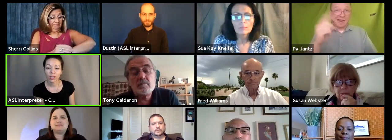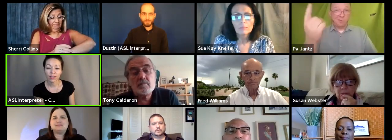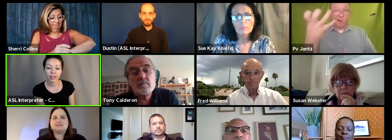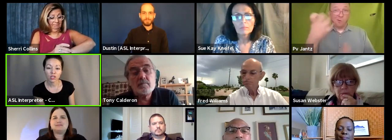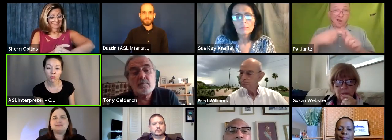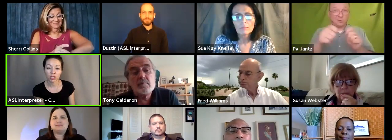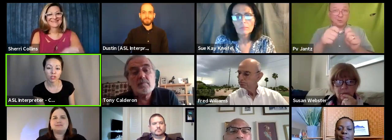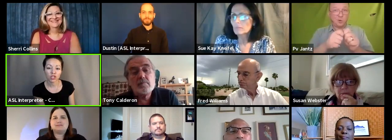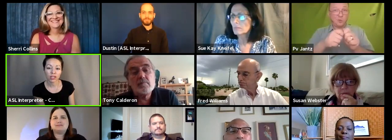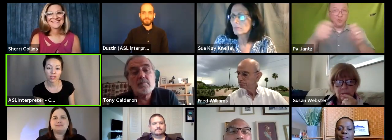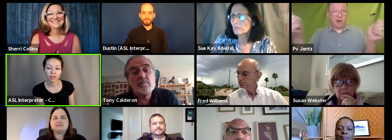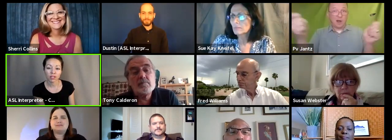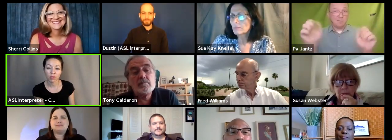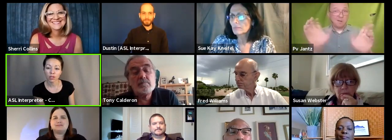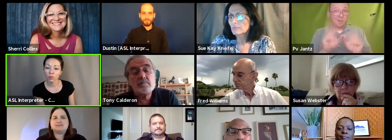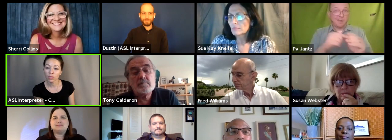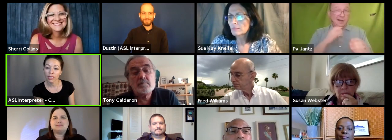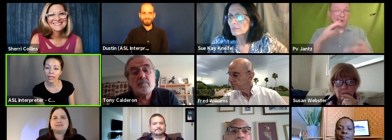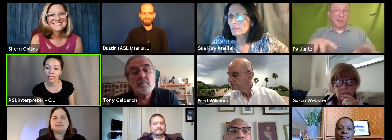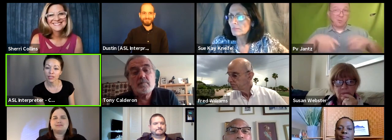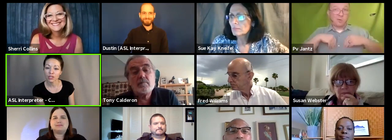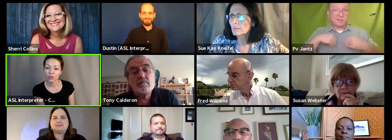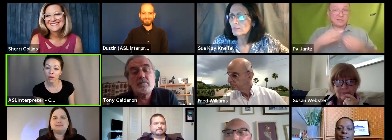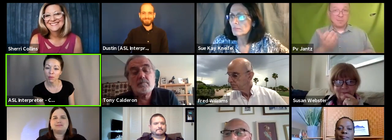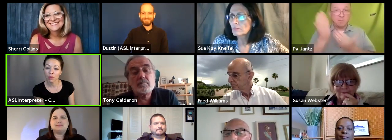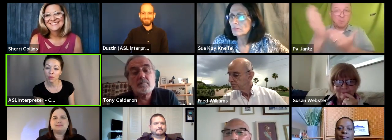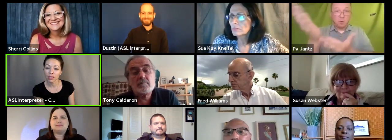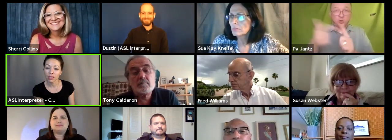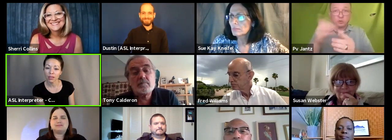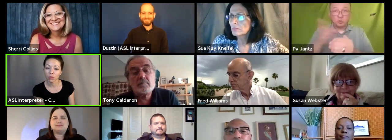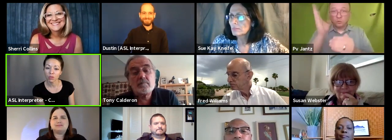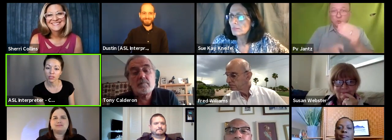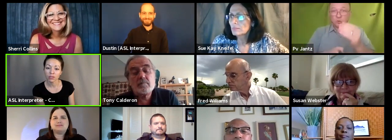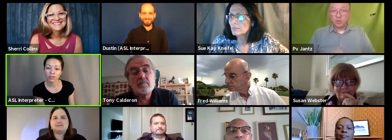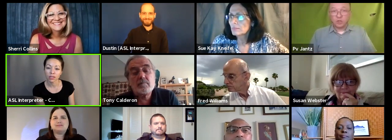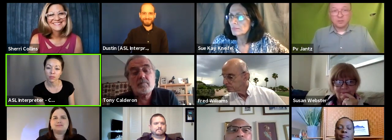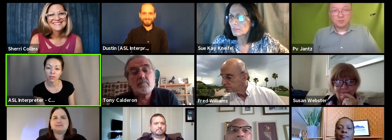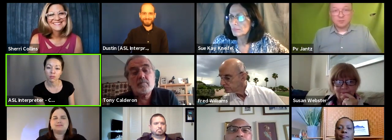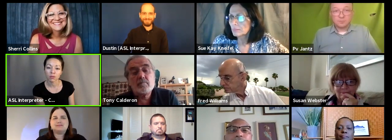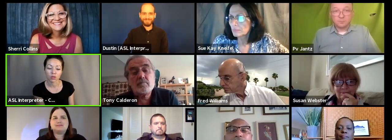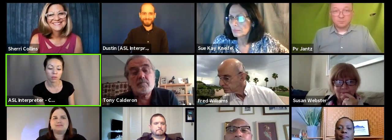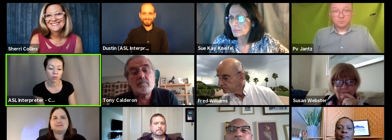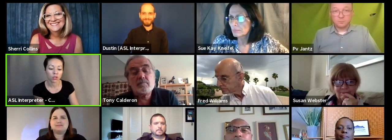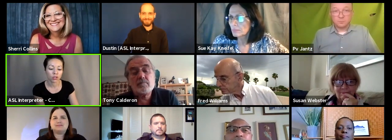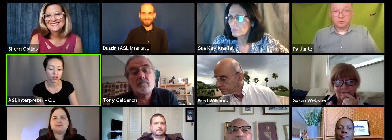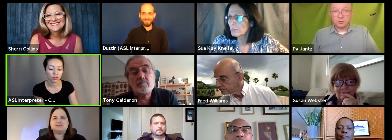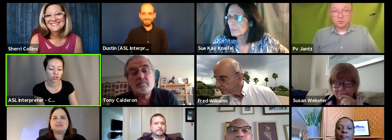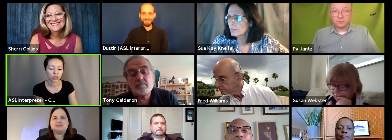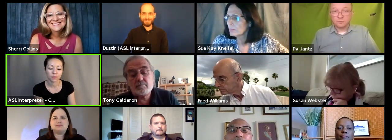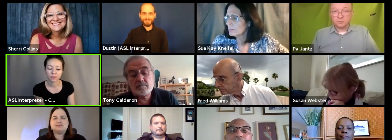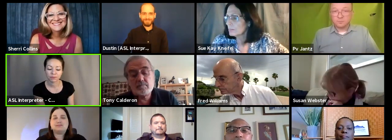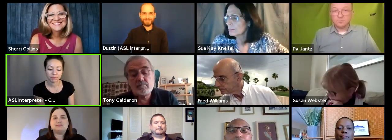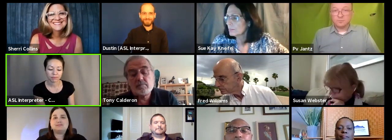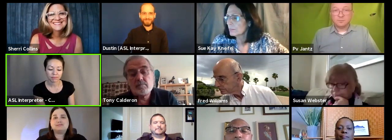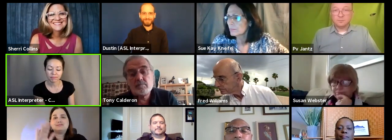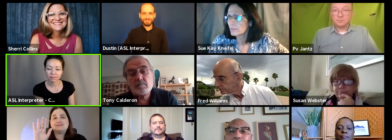So I think that is pretty much it. If anybody would like to wrap up the meeting, I'm willing to accept a motion to